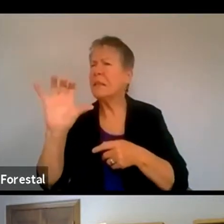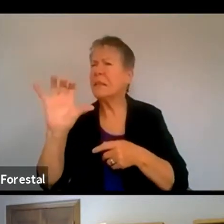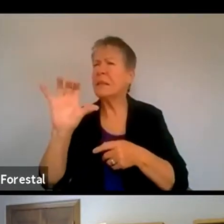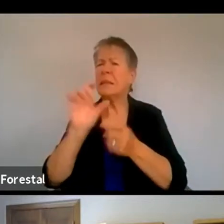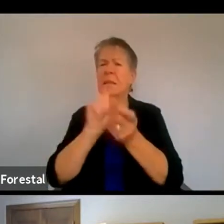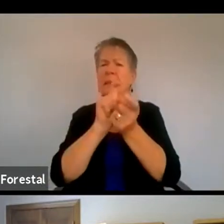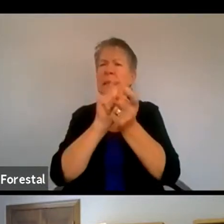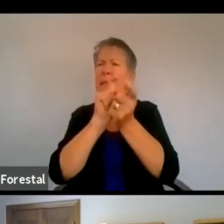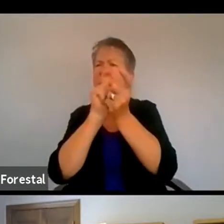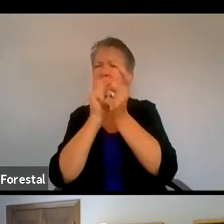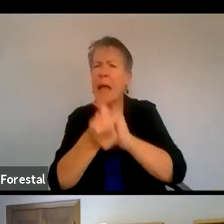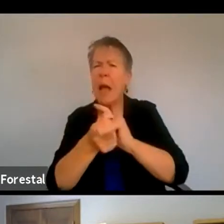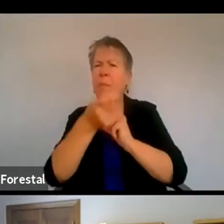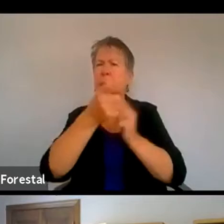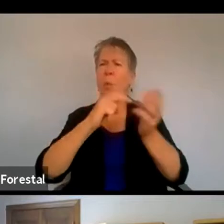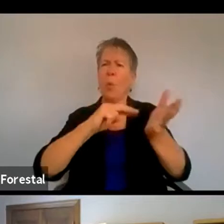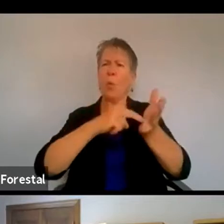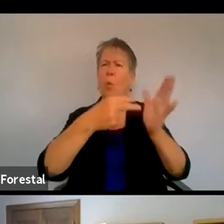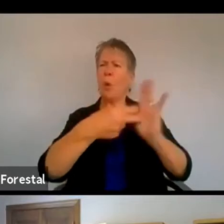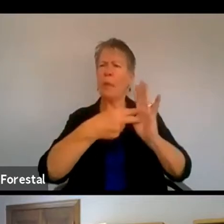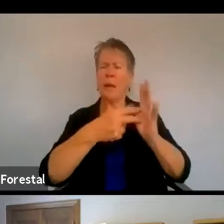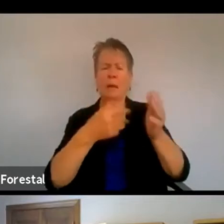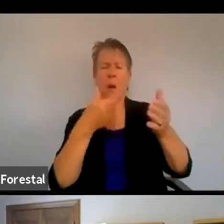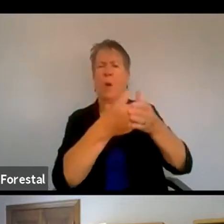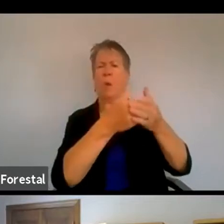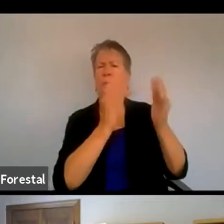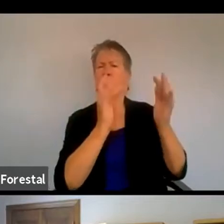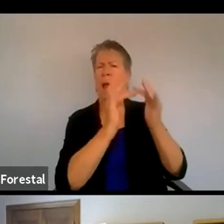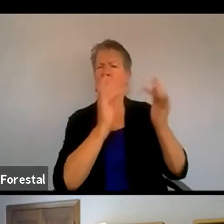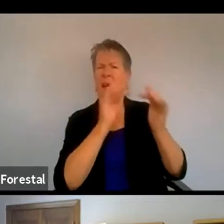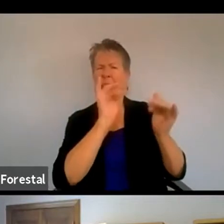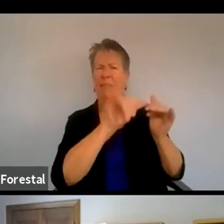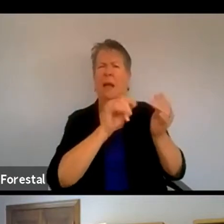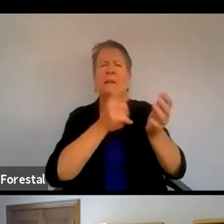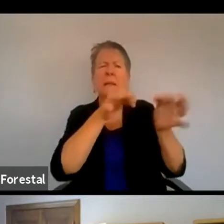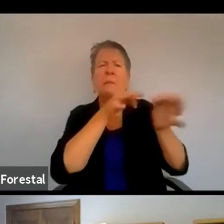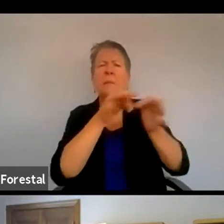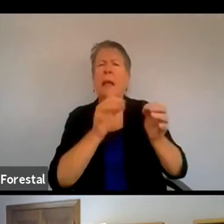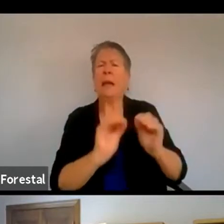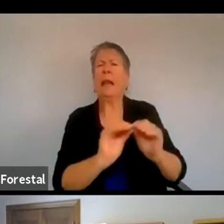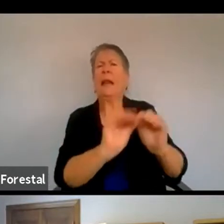attention to. The positivity rates by region,